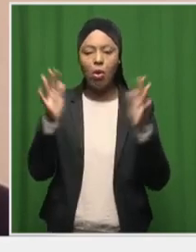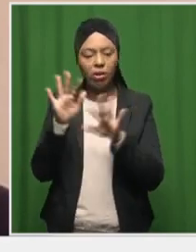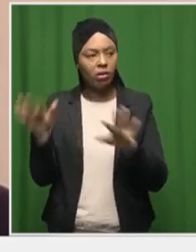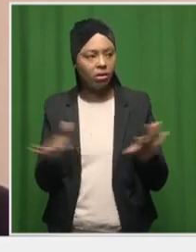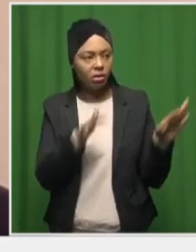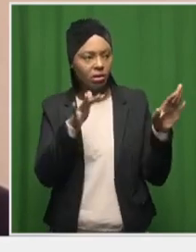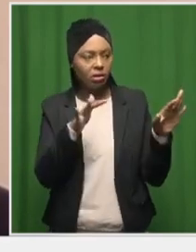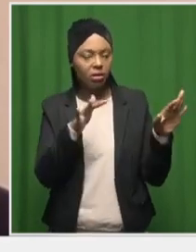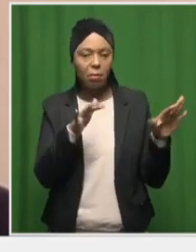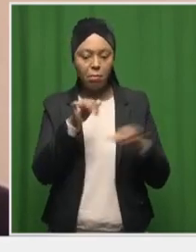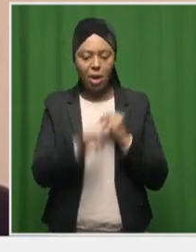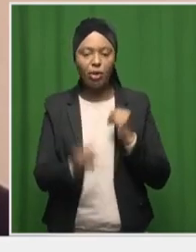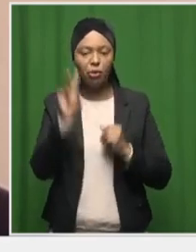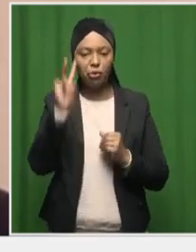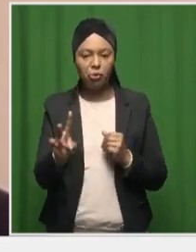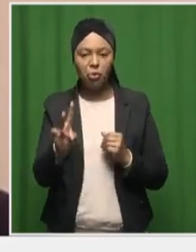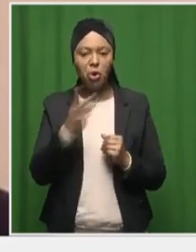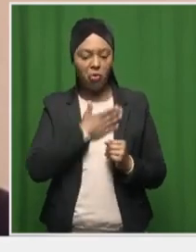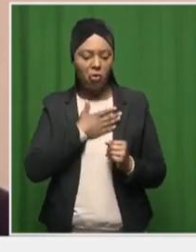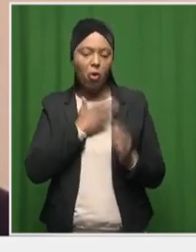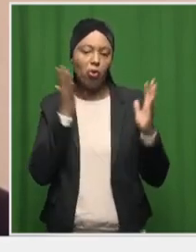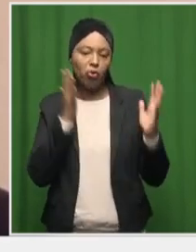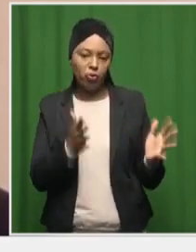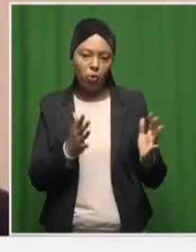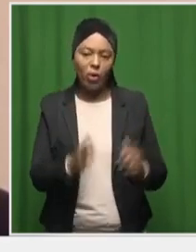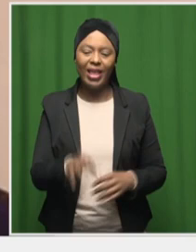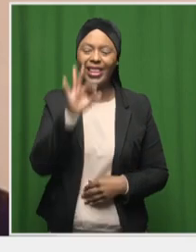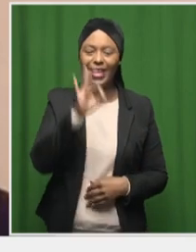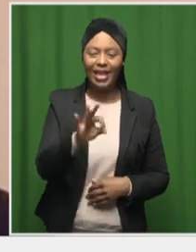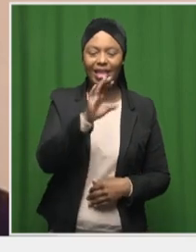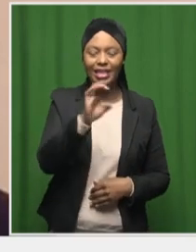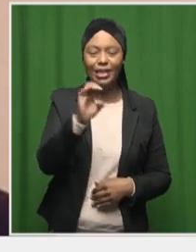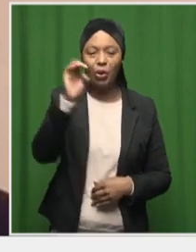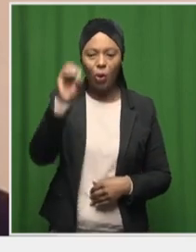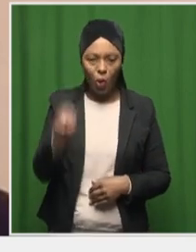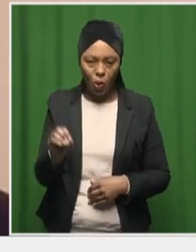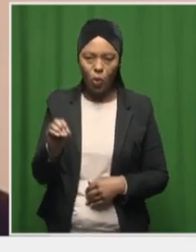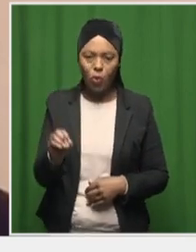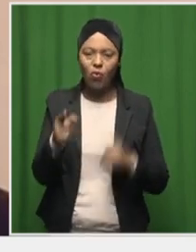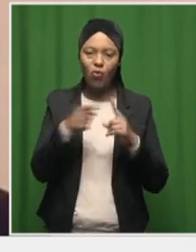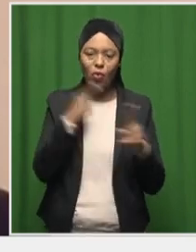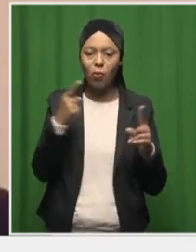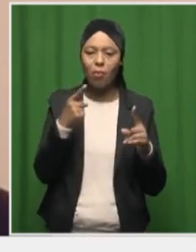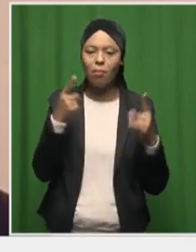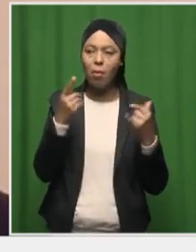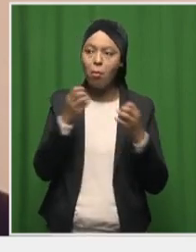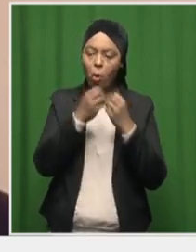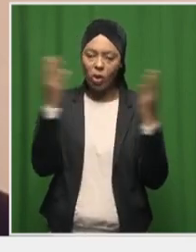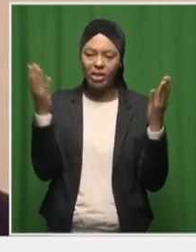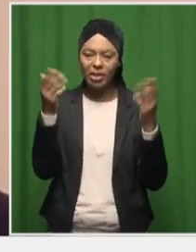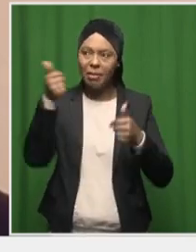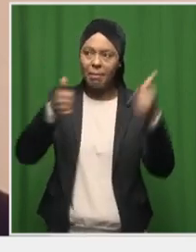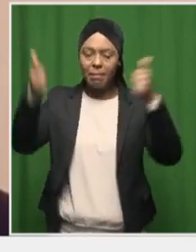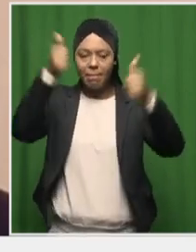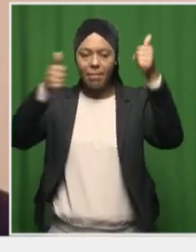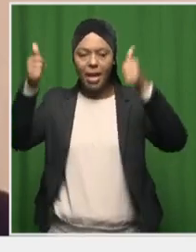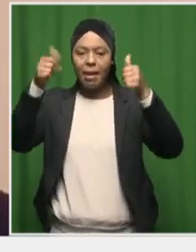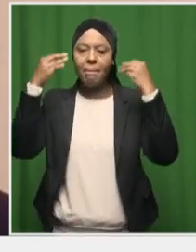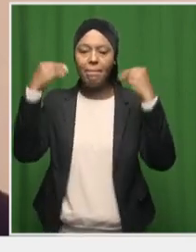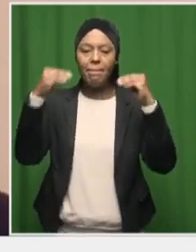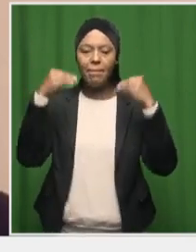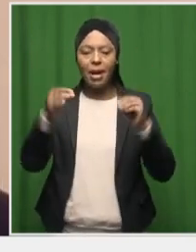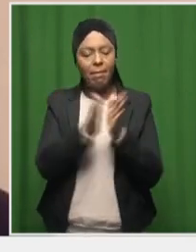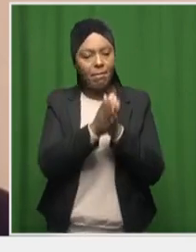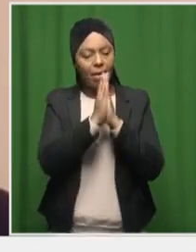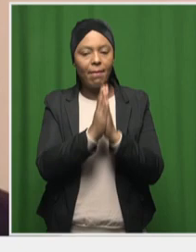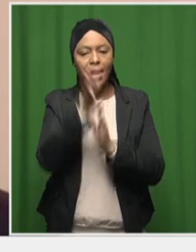the past 2 months, at least three CEOs and chairmen of big listed entities have expressed the same thing and have appealed to